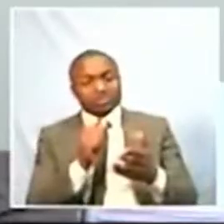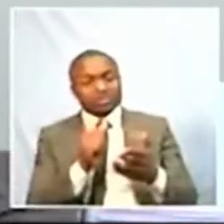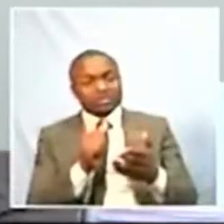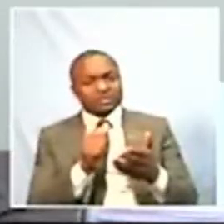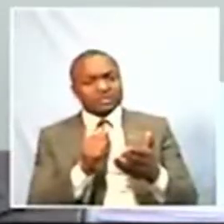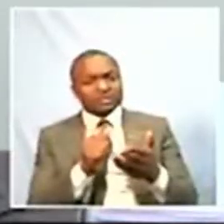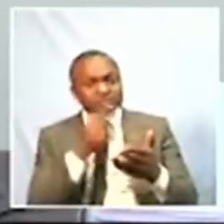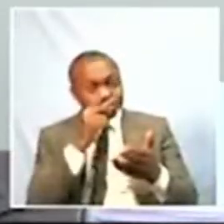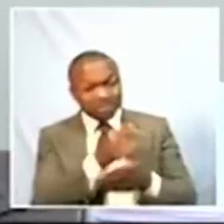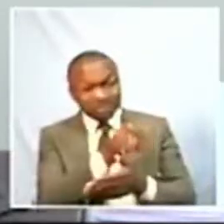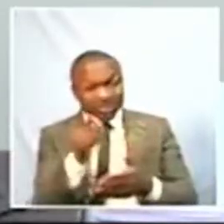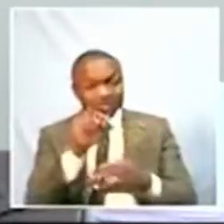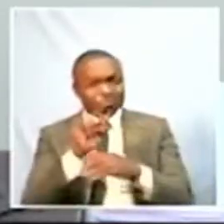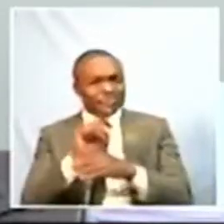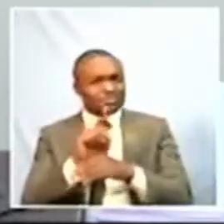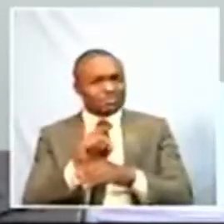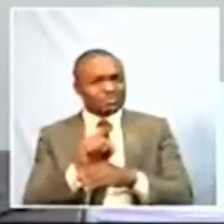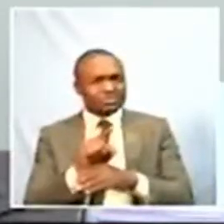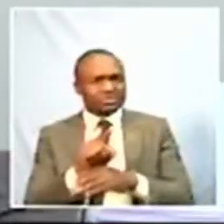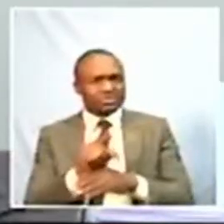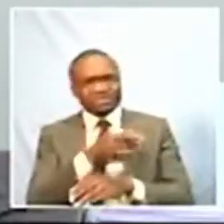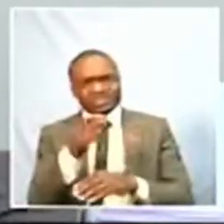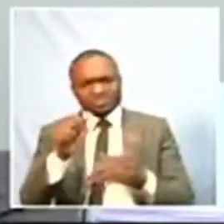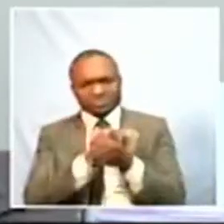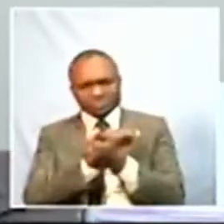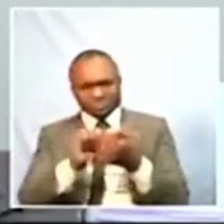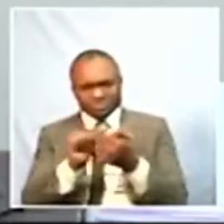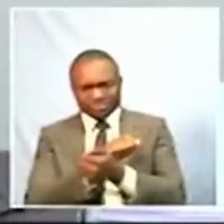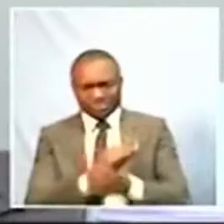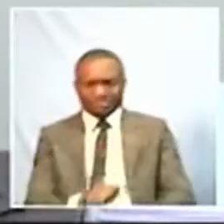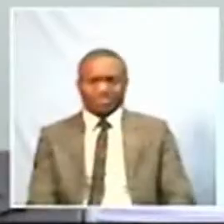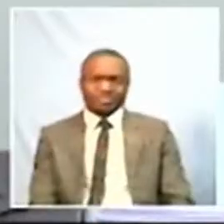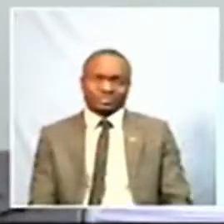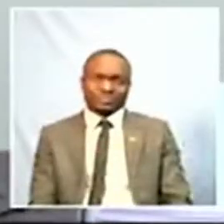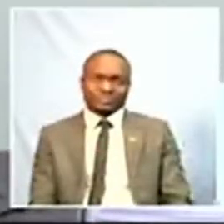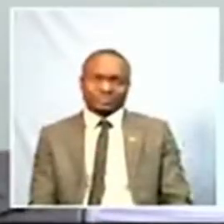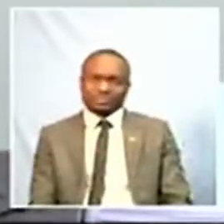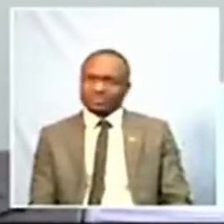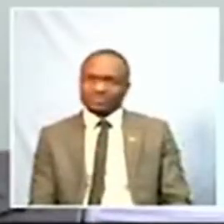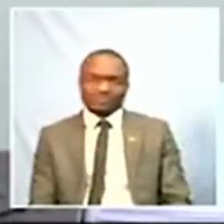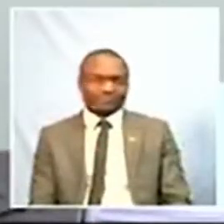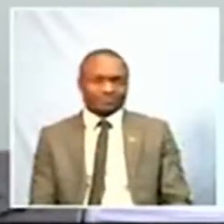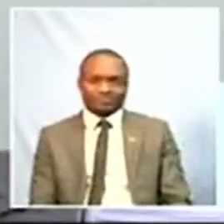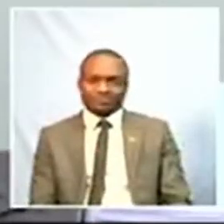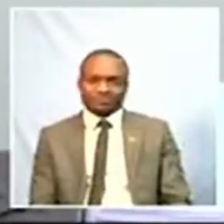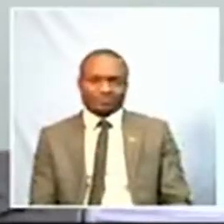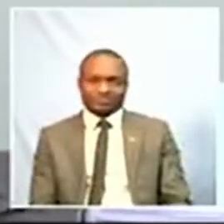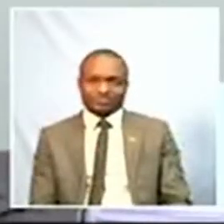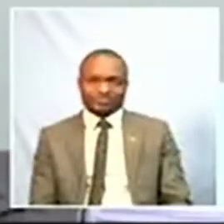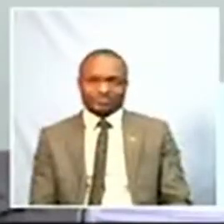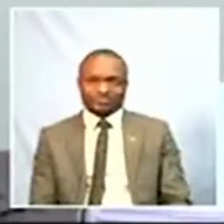projects. We're going to record a disaster. It should not be like that.